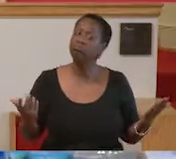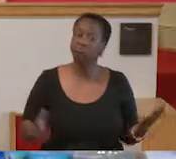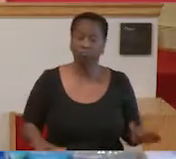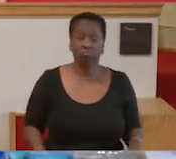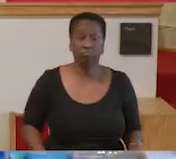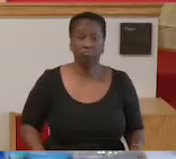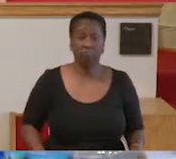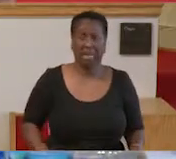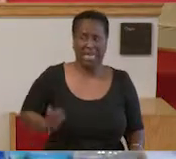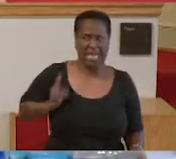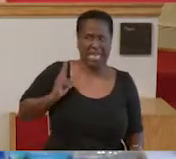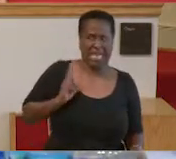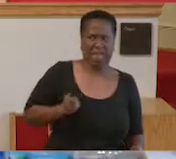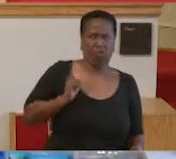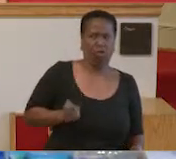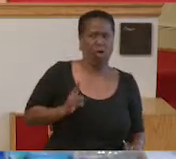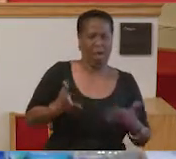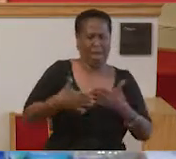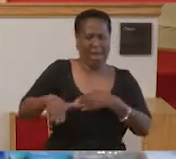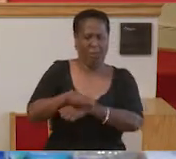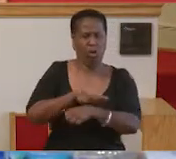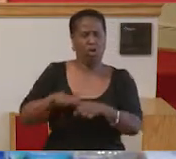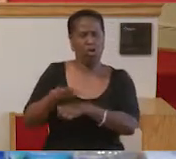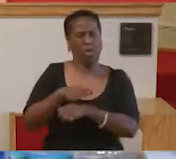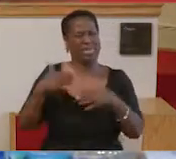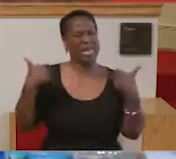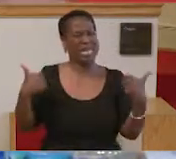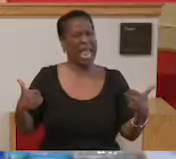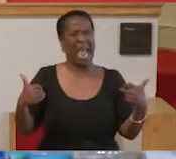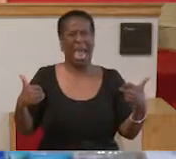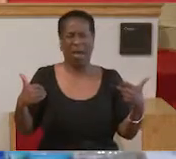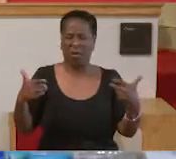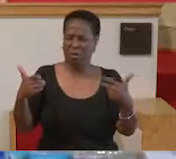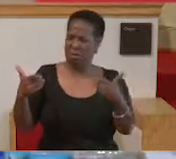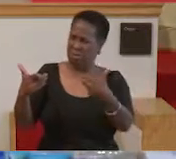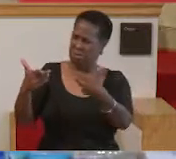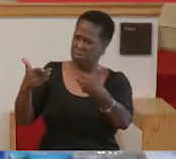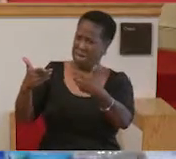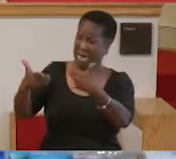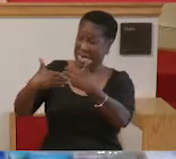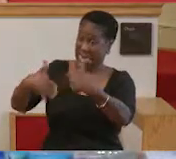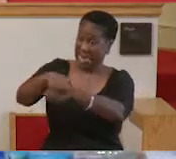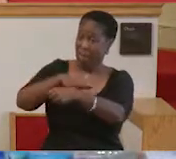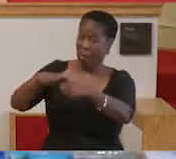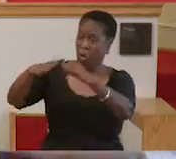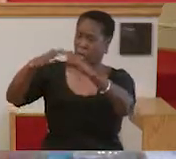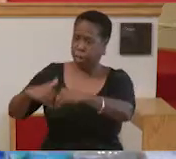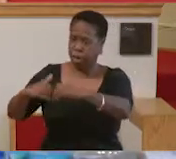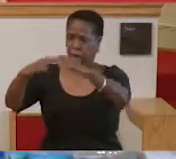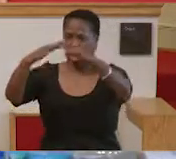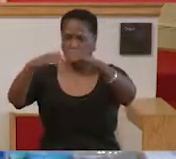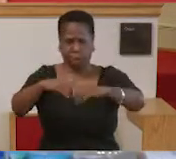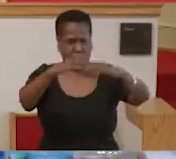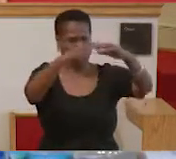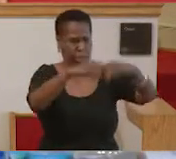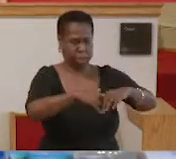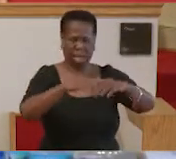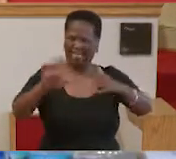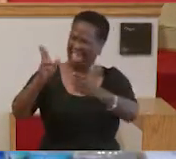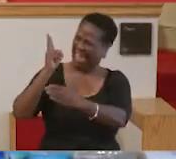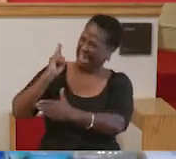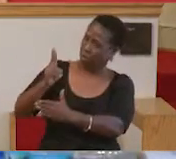when historic neighborhoods are now being decimated and their history wiped clean?